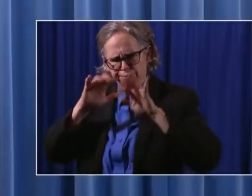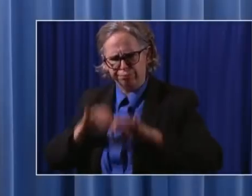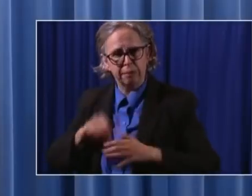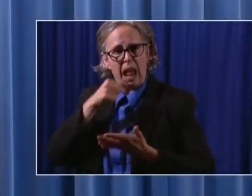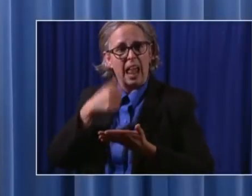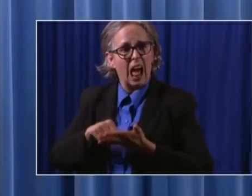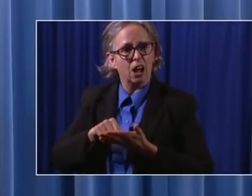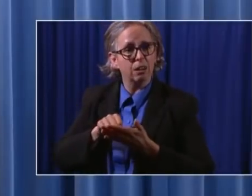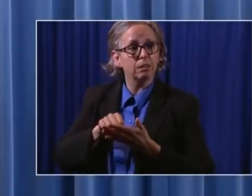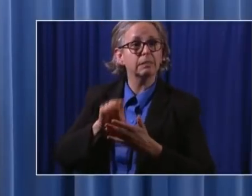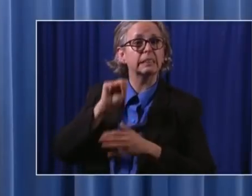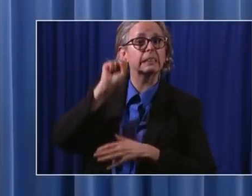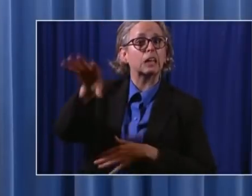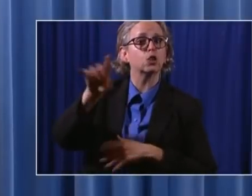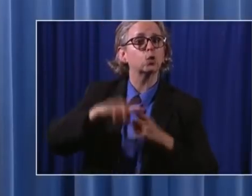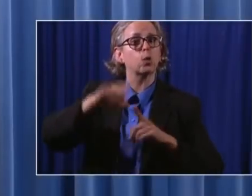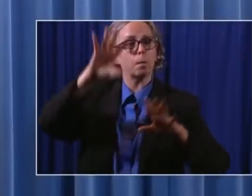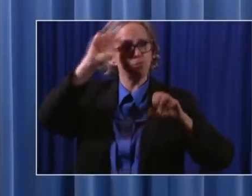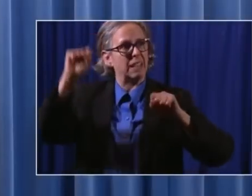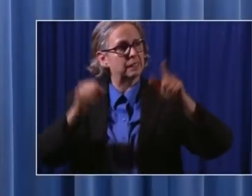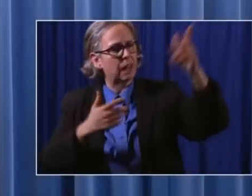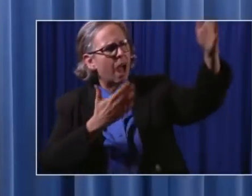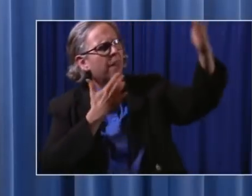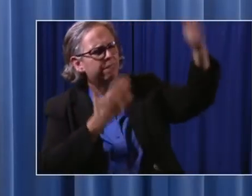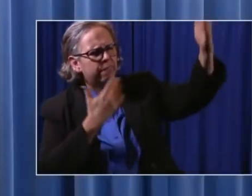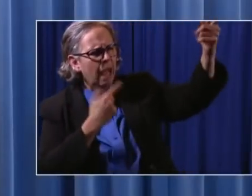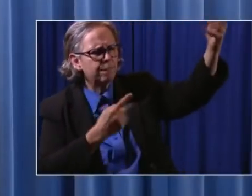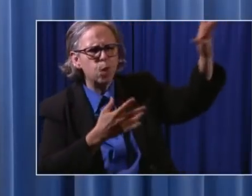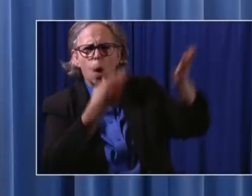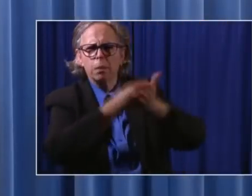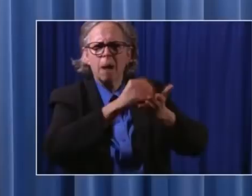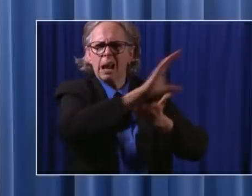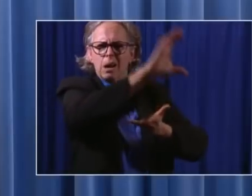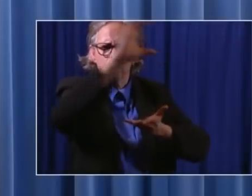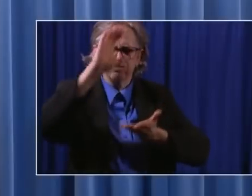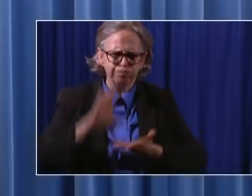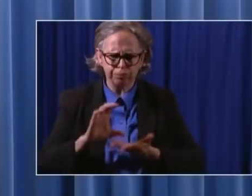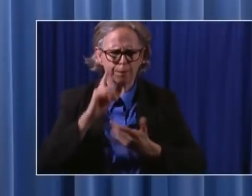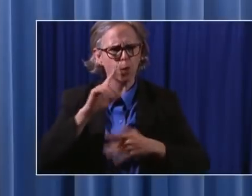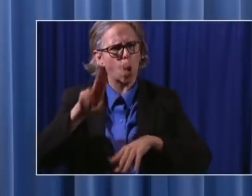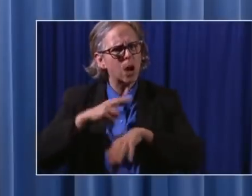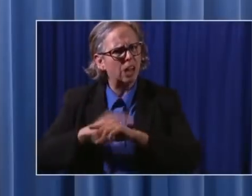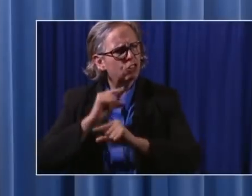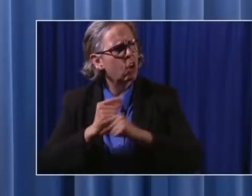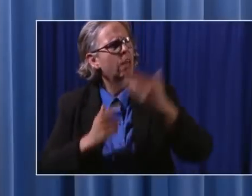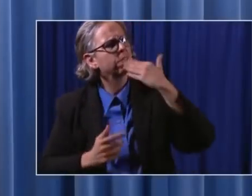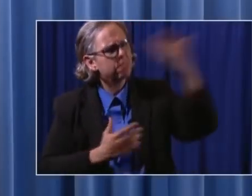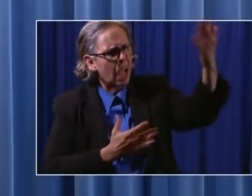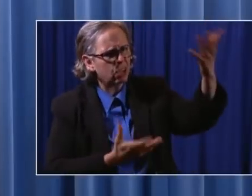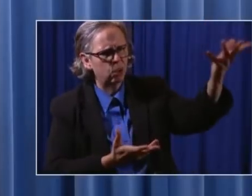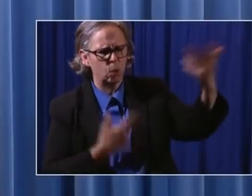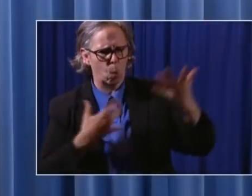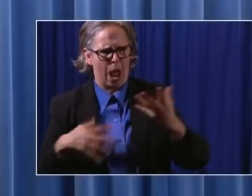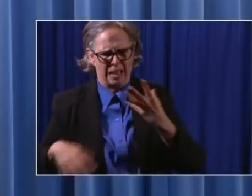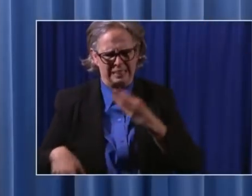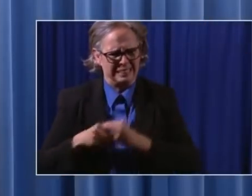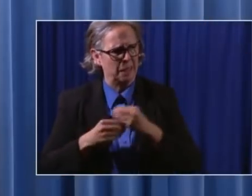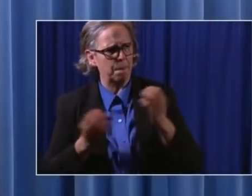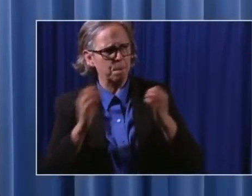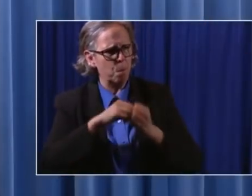the Guard, but also asking that that be extended. So we would have more opportunity throughout the rest of the year to have the Guard